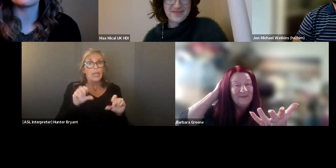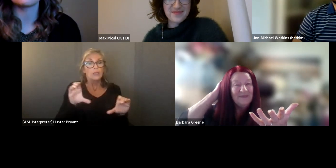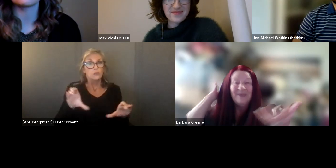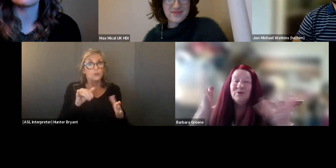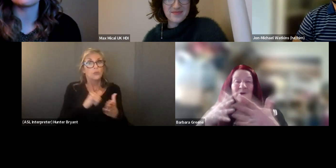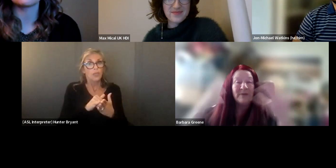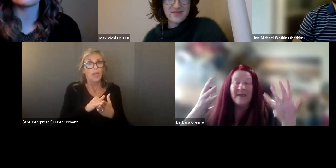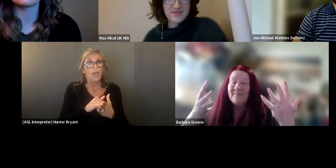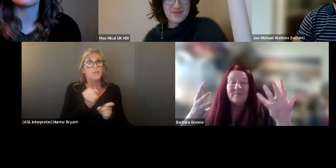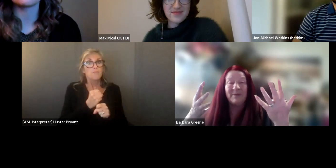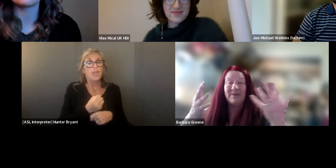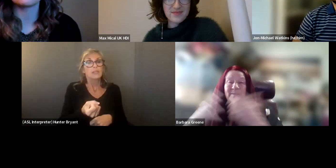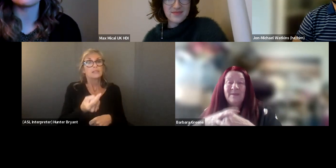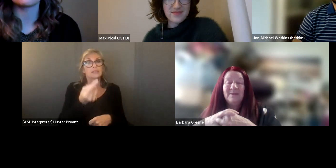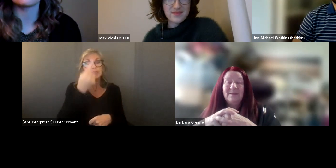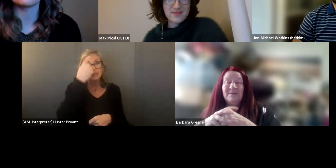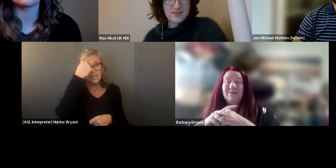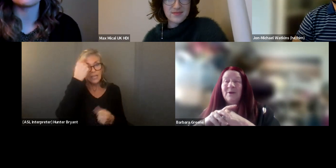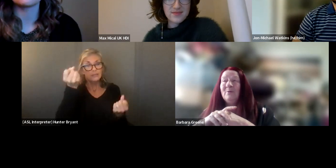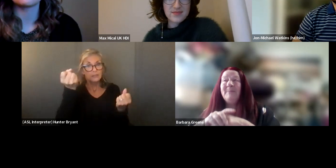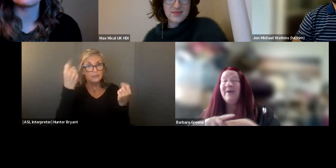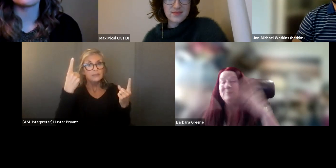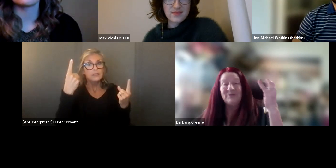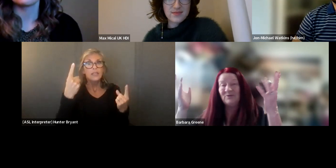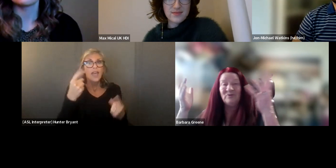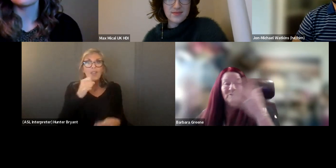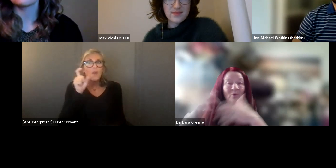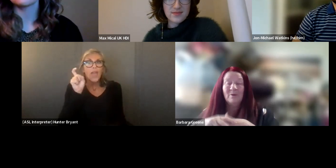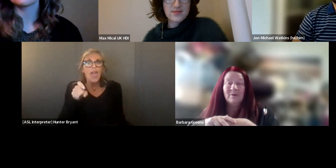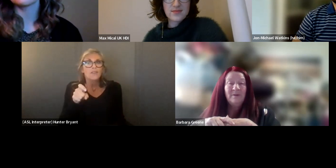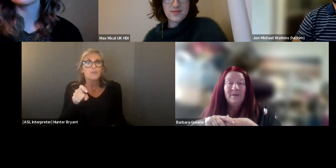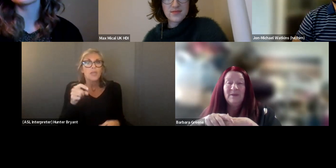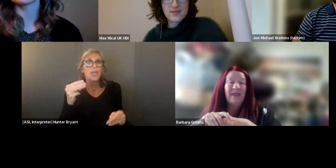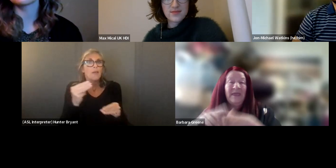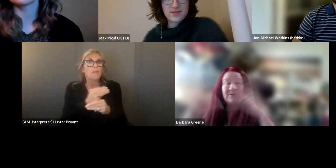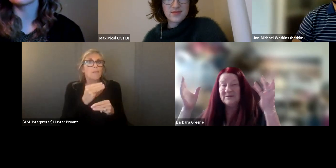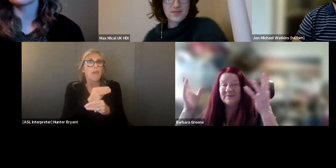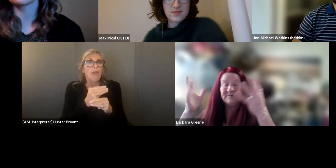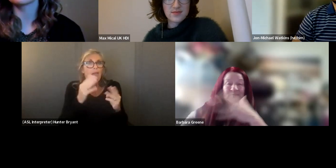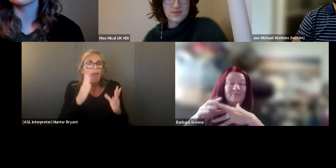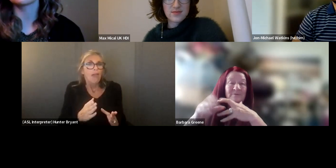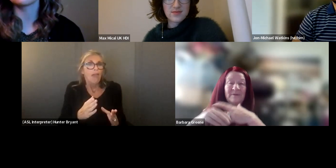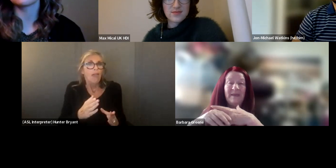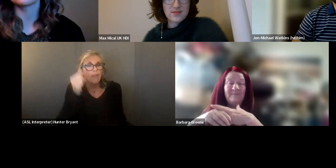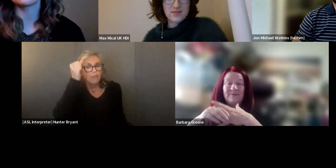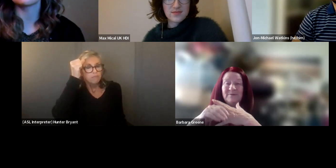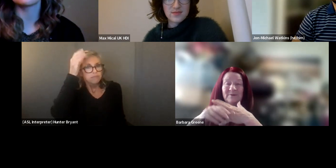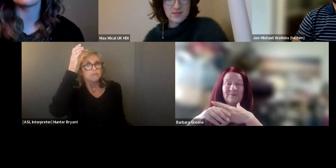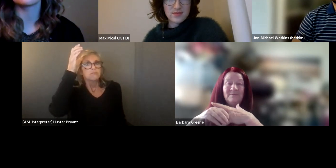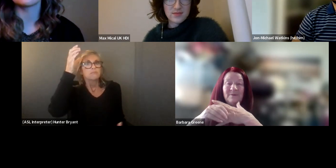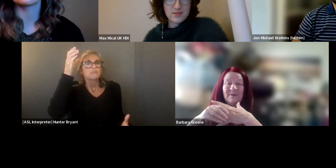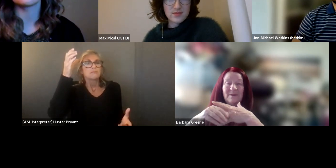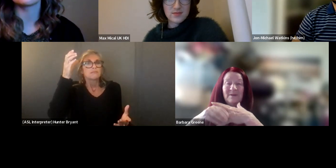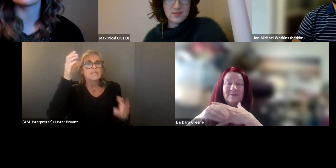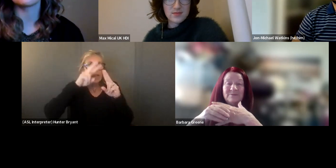sense. And you don't have to be, you know, a mathematician or an analyst or have a, you